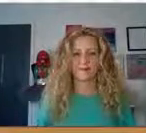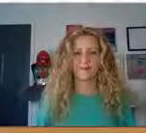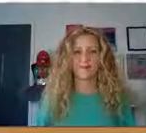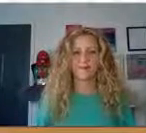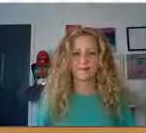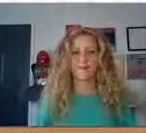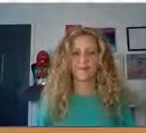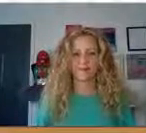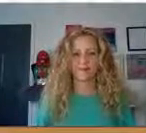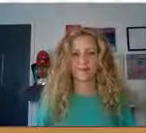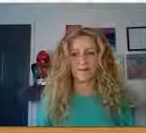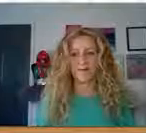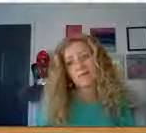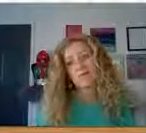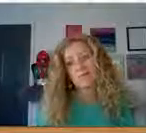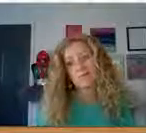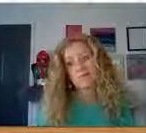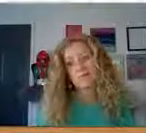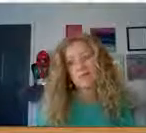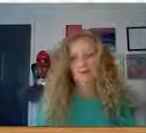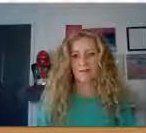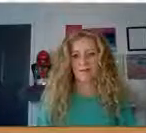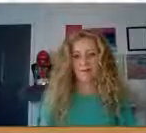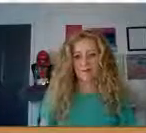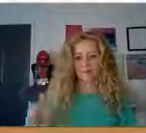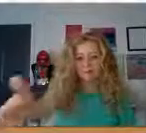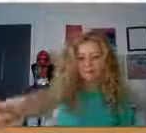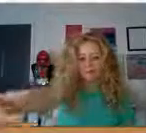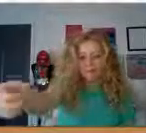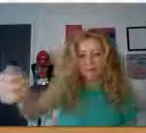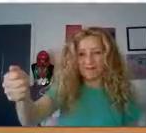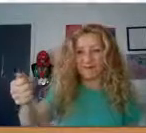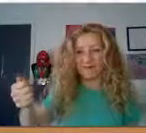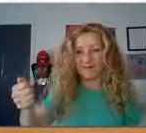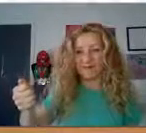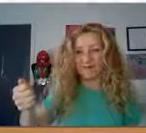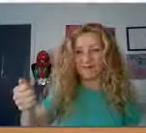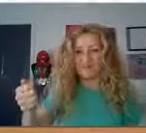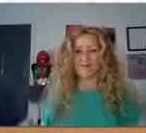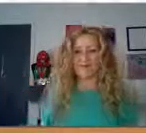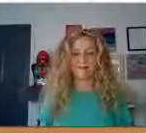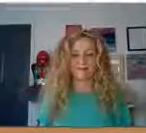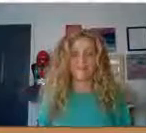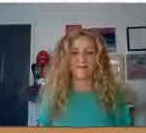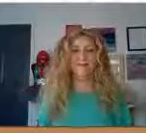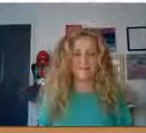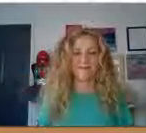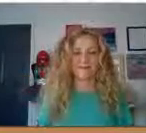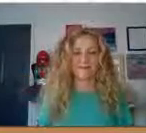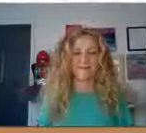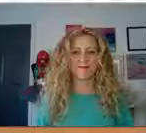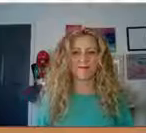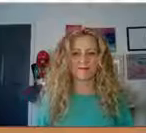If someone falls down. If someone falls down. I can help them up. I can help them